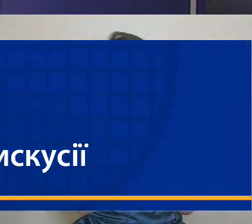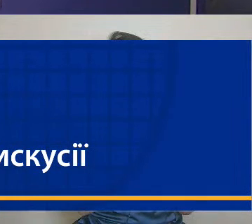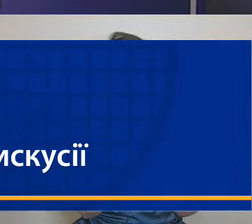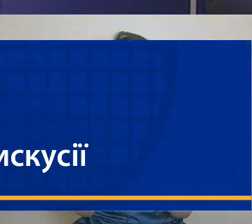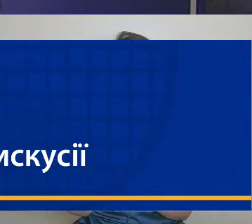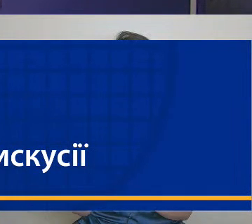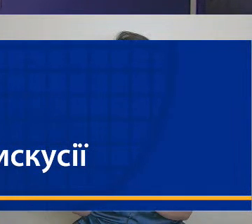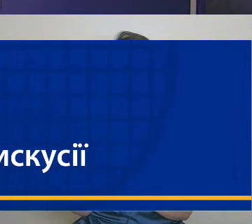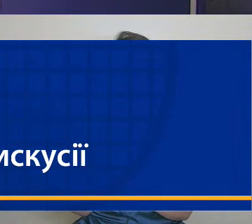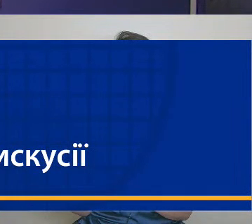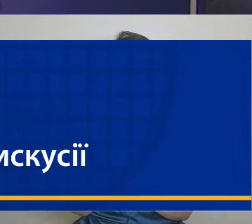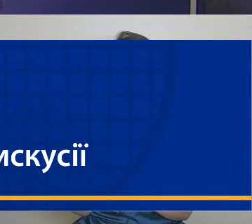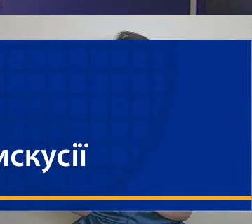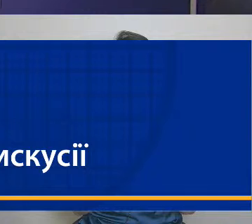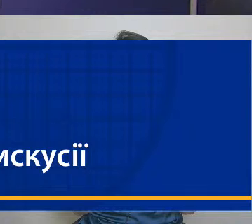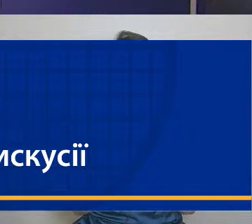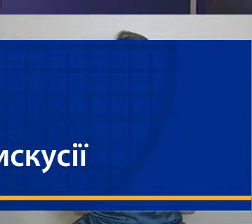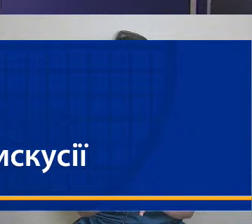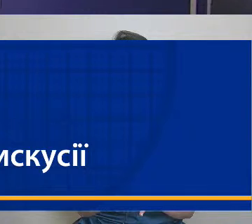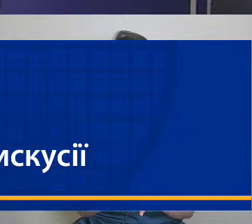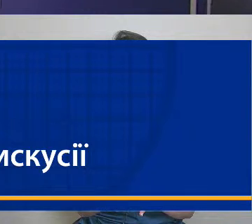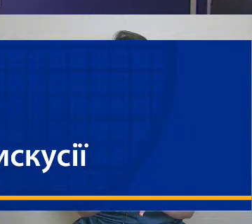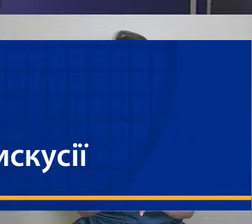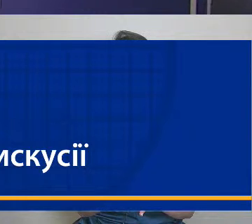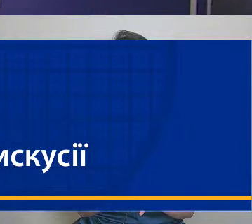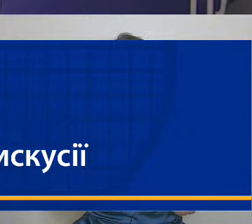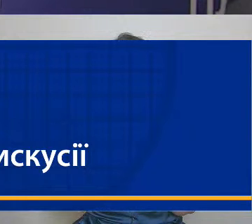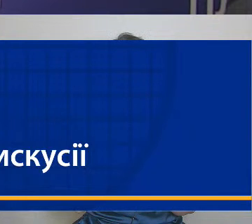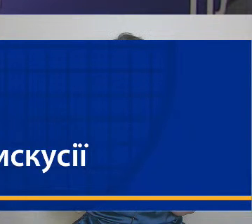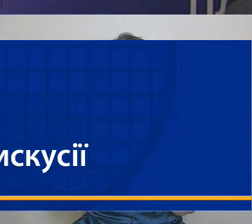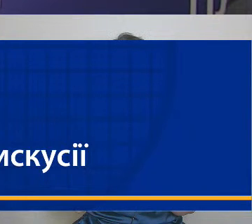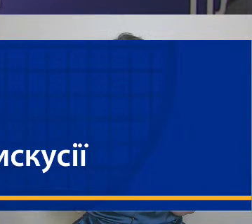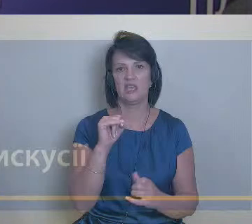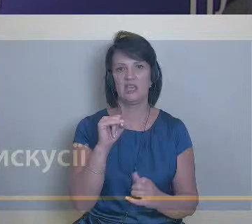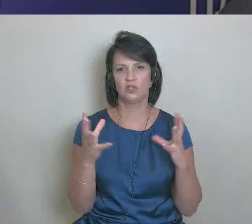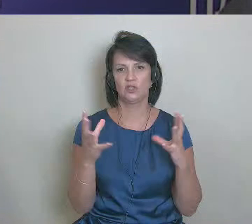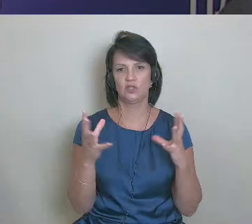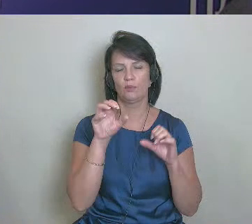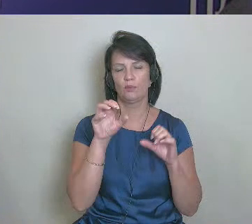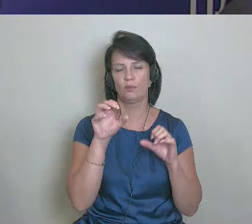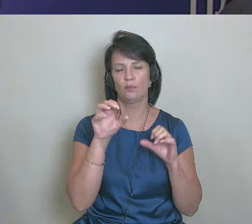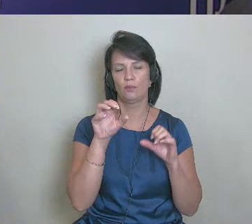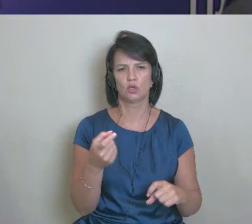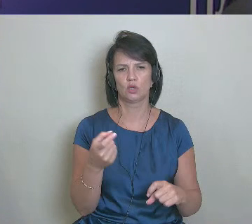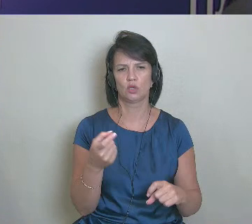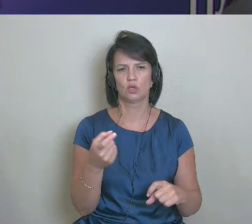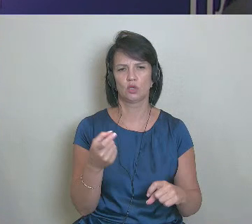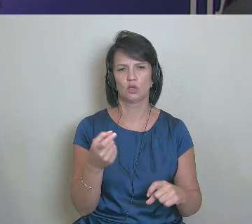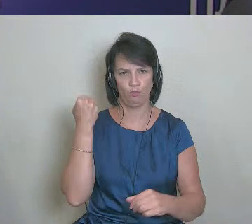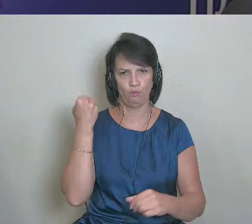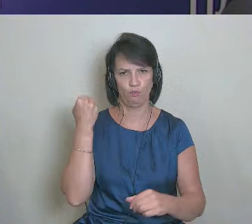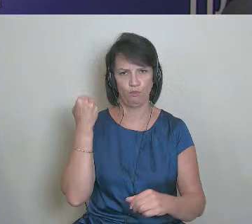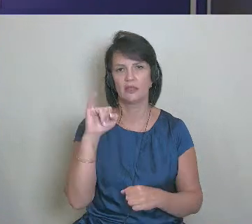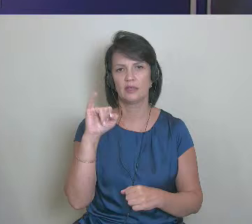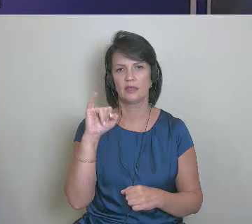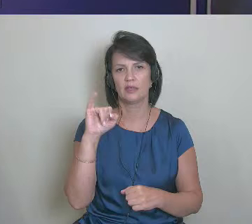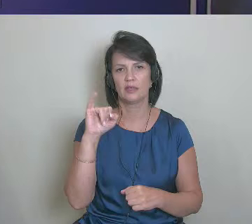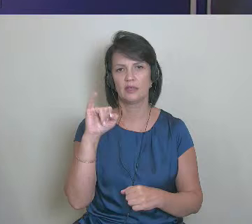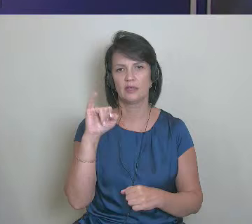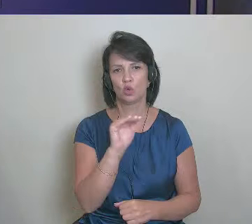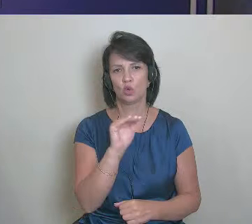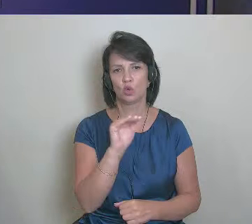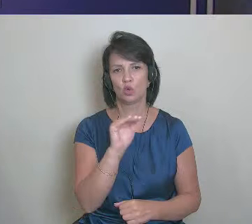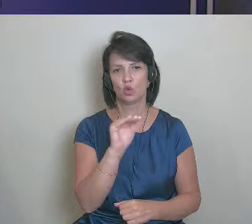have respective powers to make sure that the elections are properly held will cope with the tasks